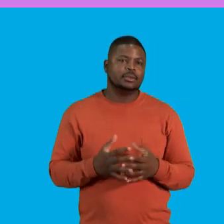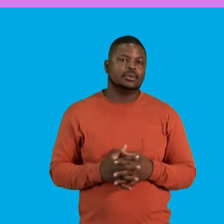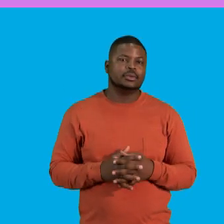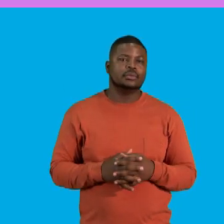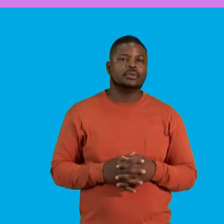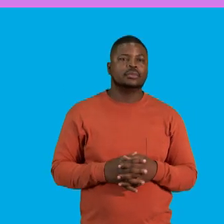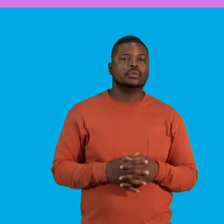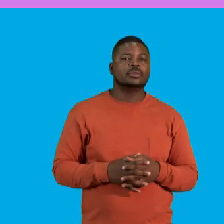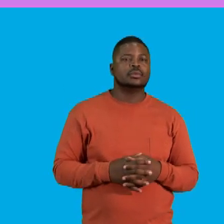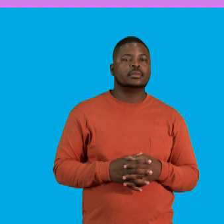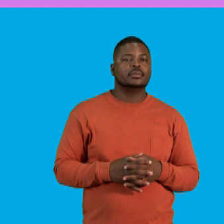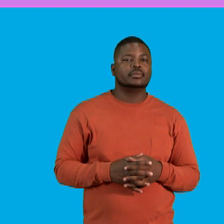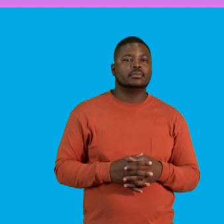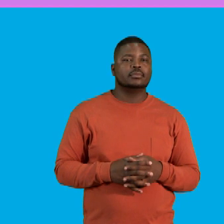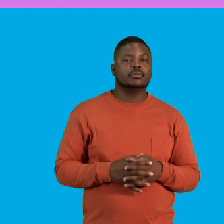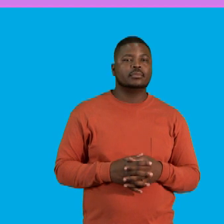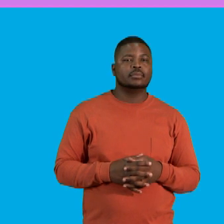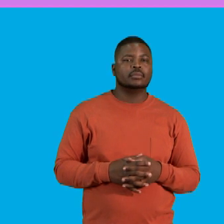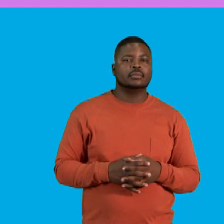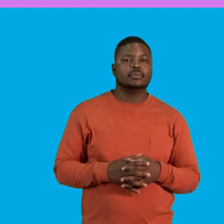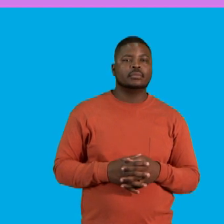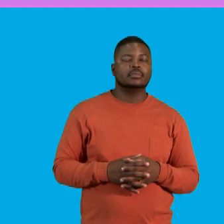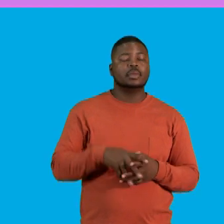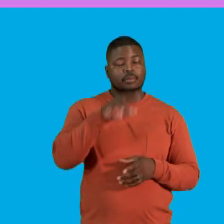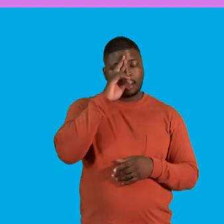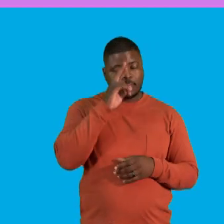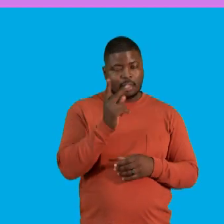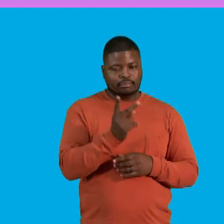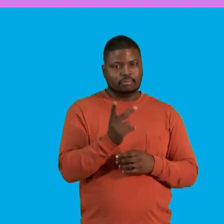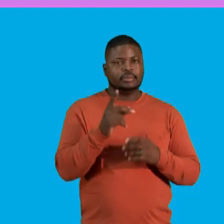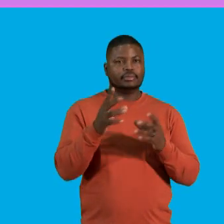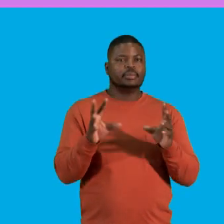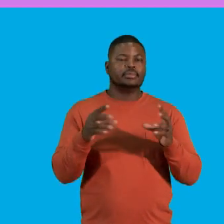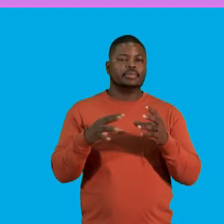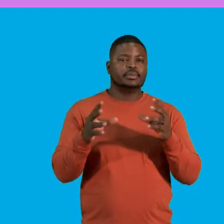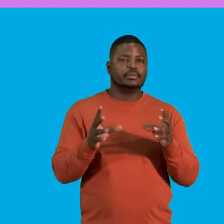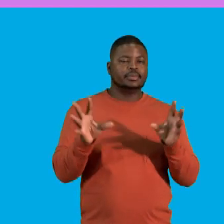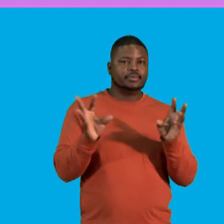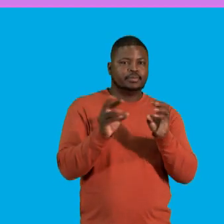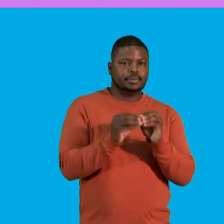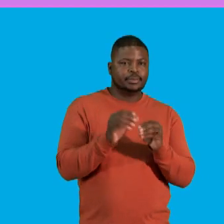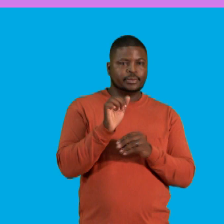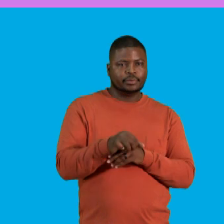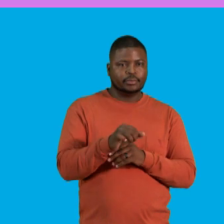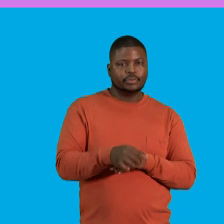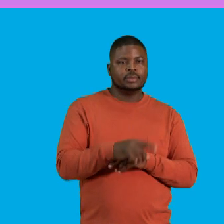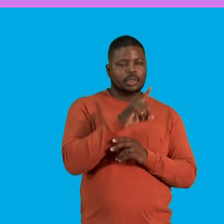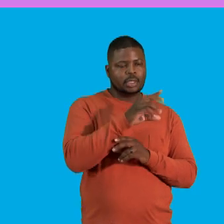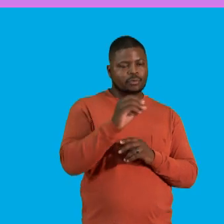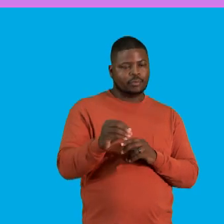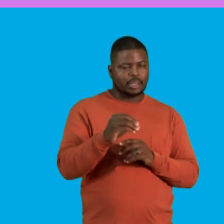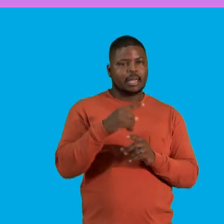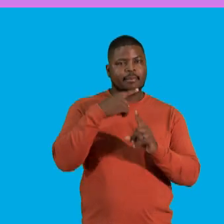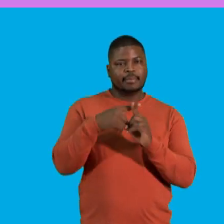100 Rand, which is equals to, oh, sorry, we are adding the two. So it's going to be 100 Rand